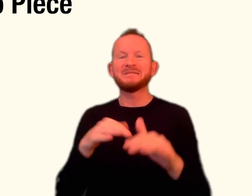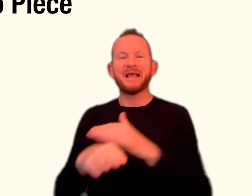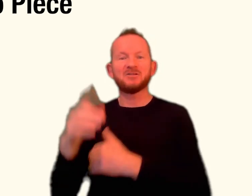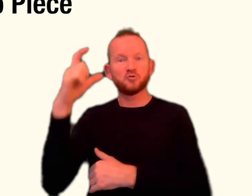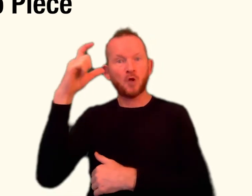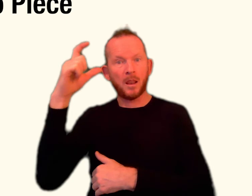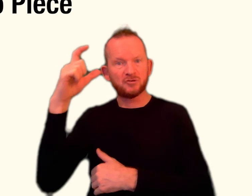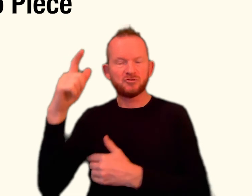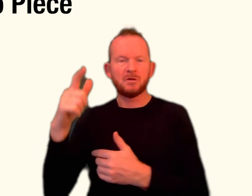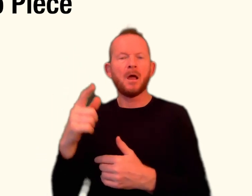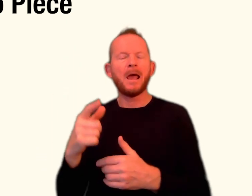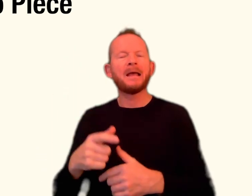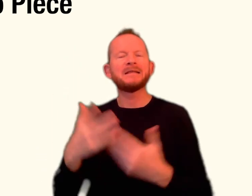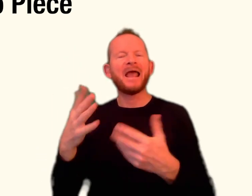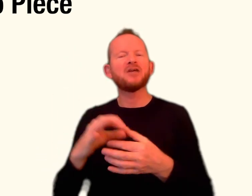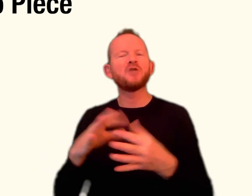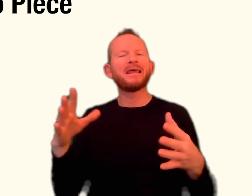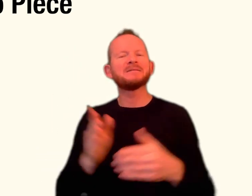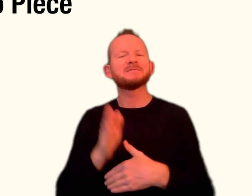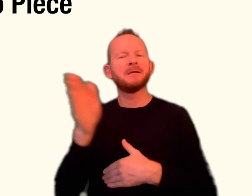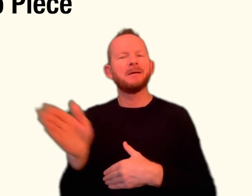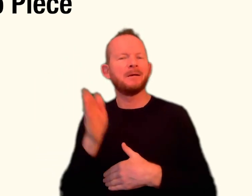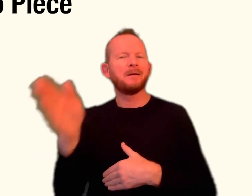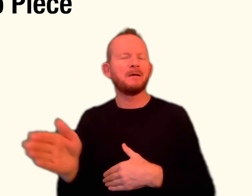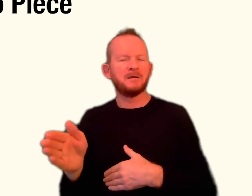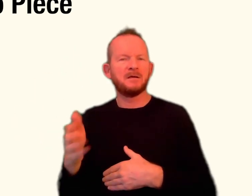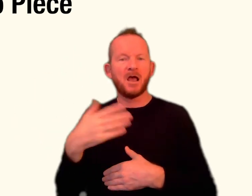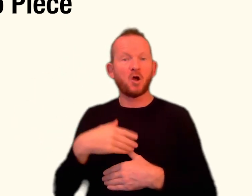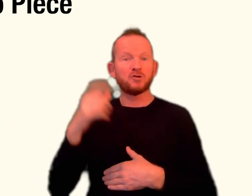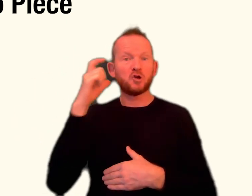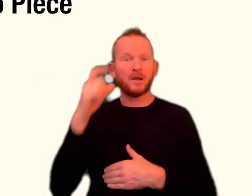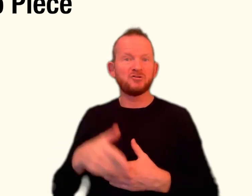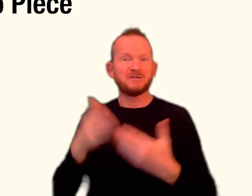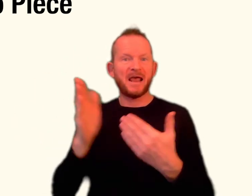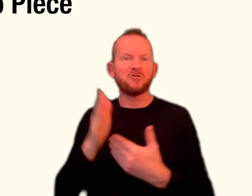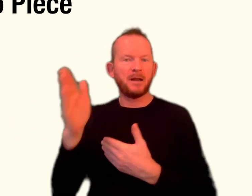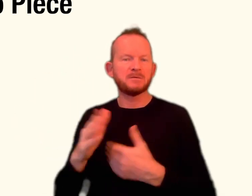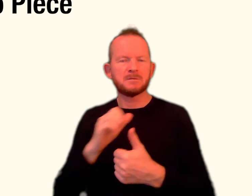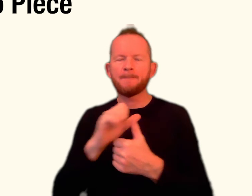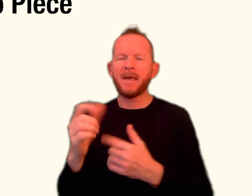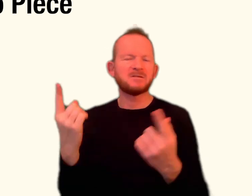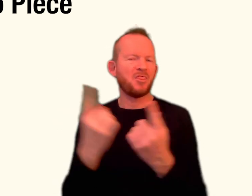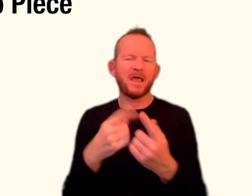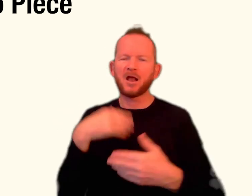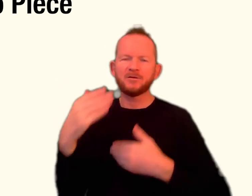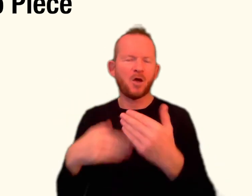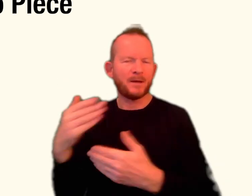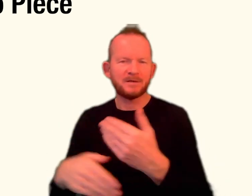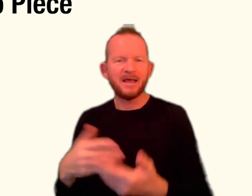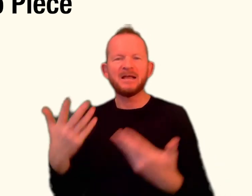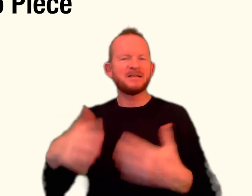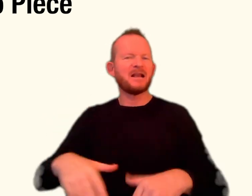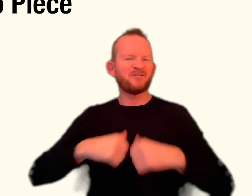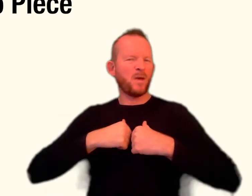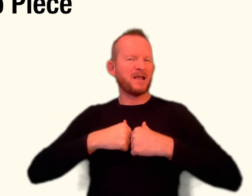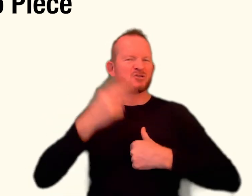college on day release, and going to college on day release was the best thing going. Didn't have to wear school